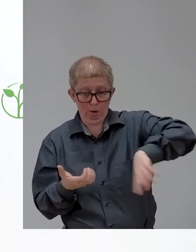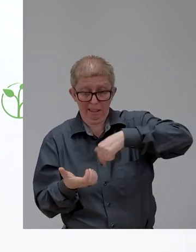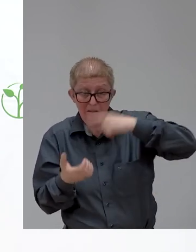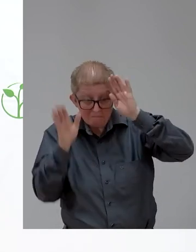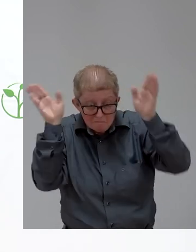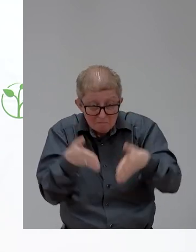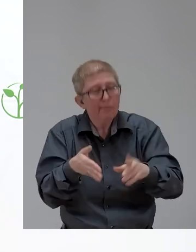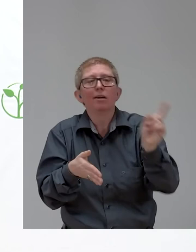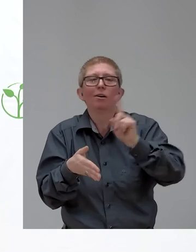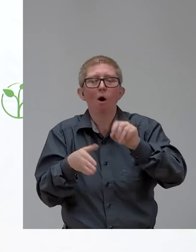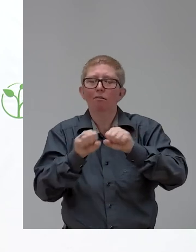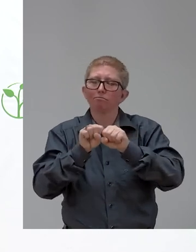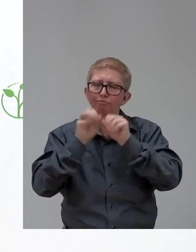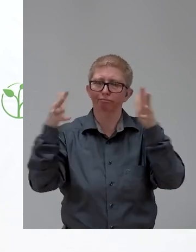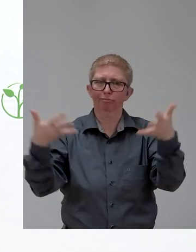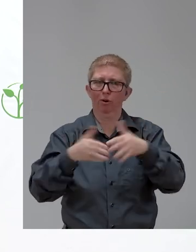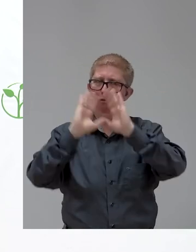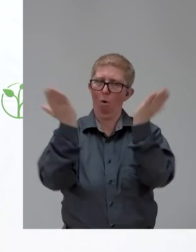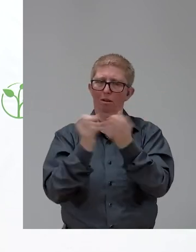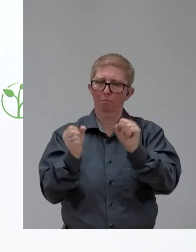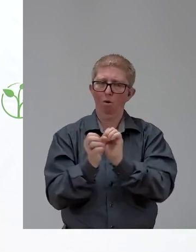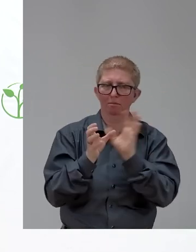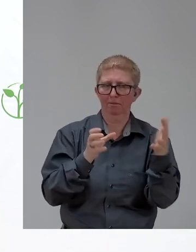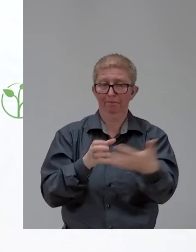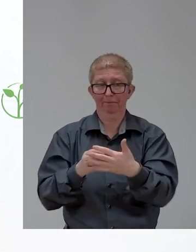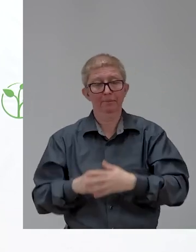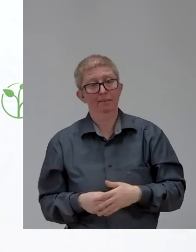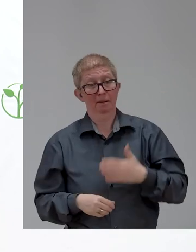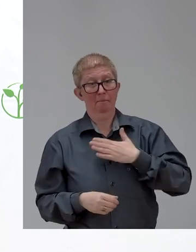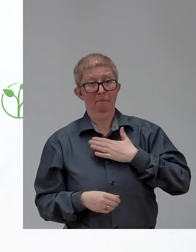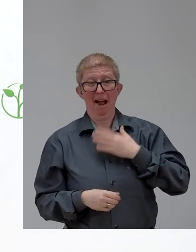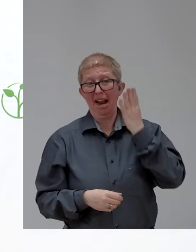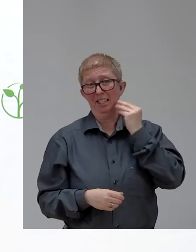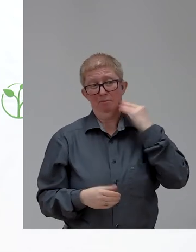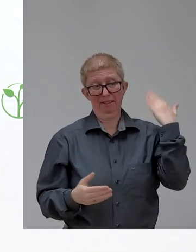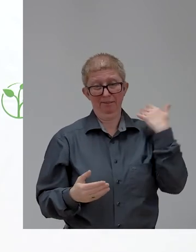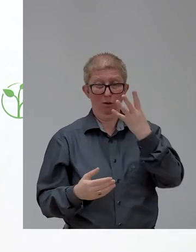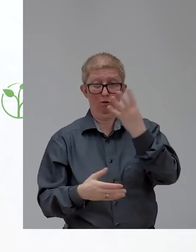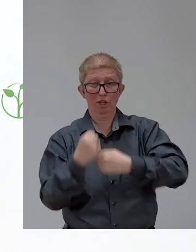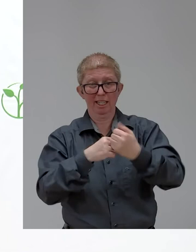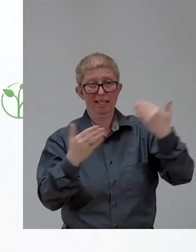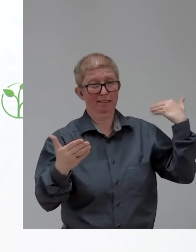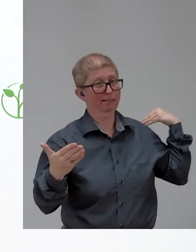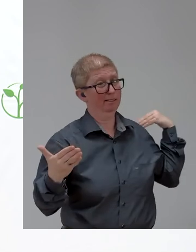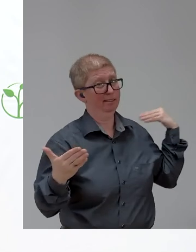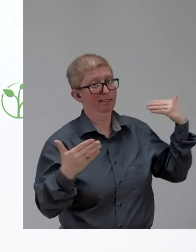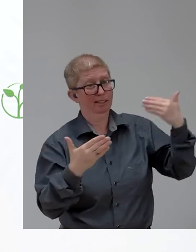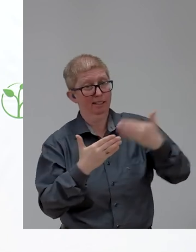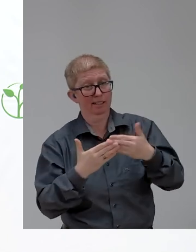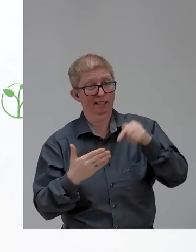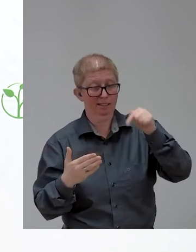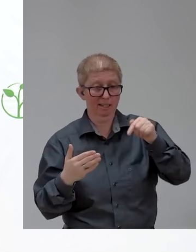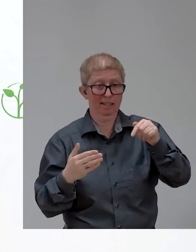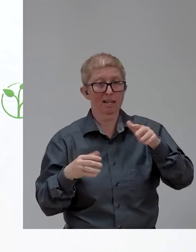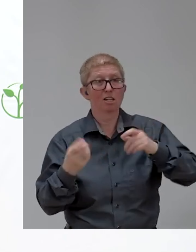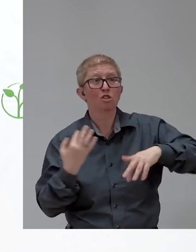was it's not that easy if you scale a social entrepreneurship, a social company. Why? I would see